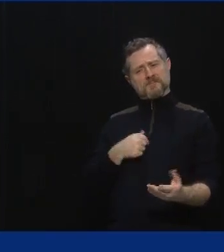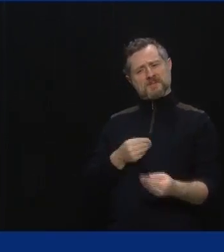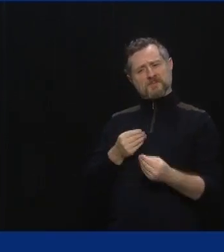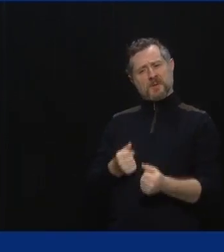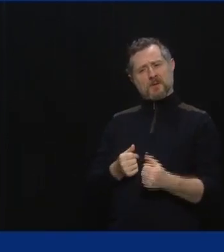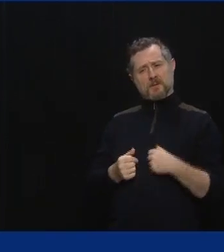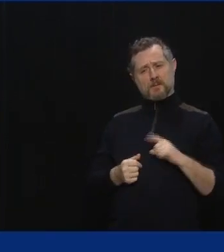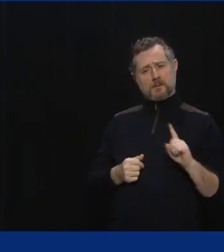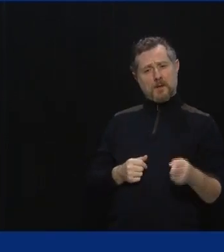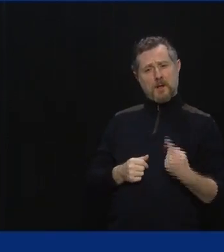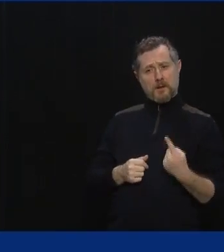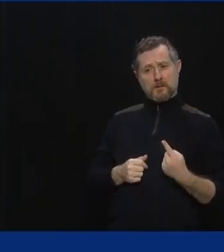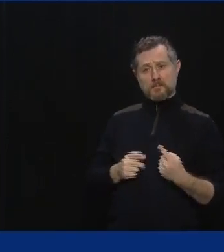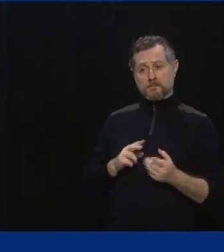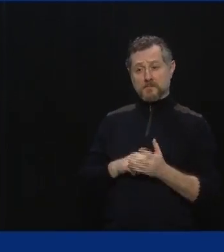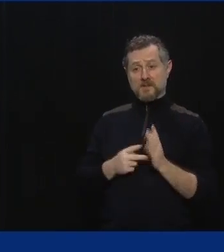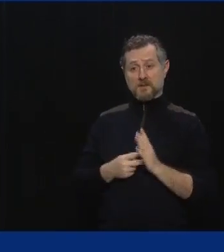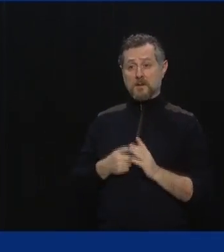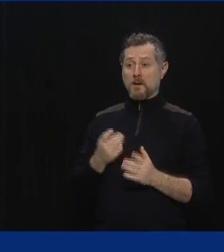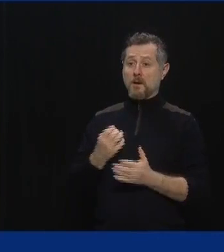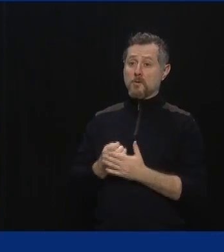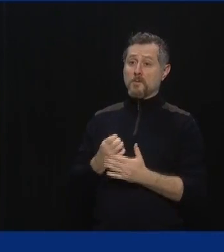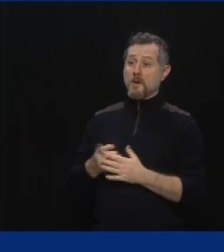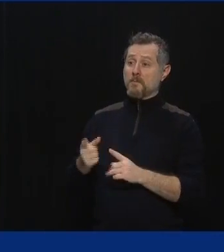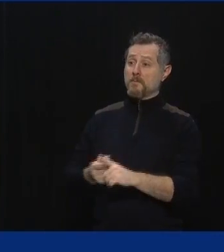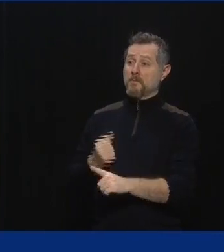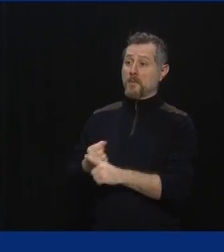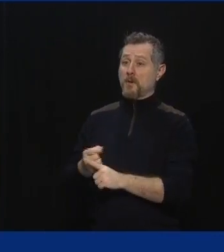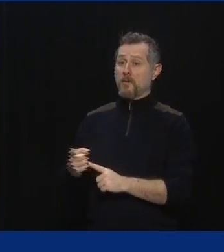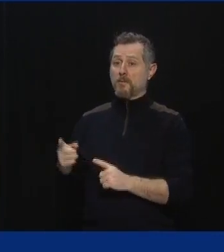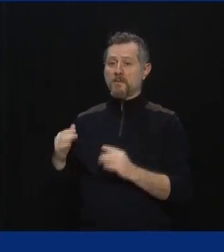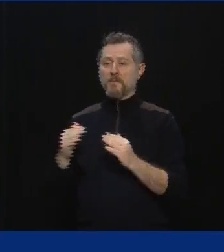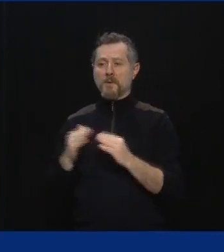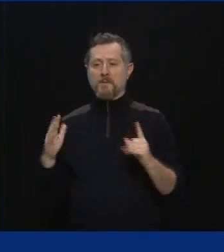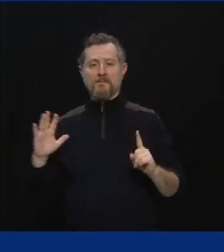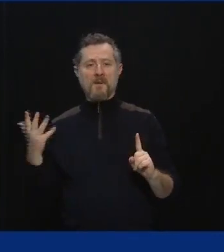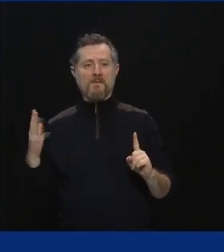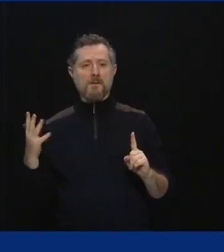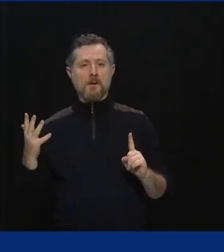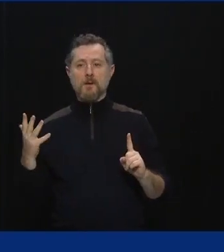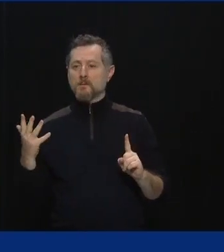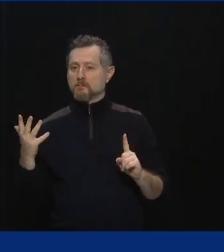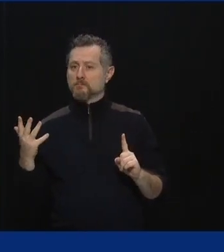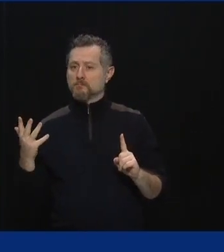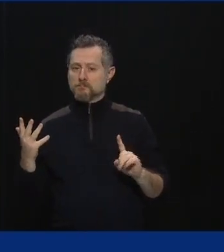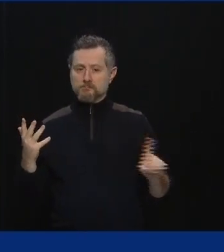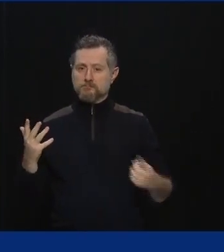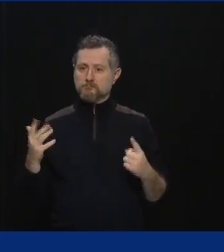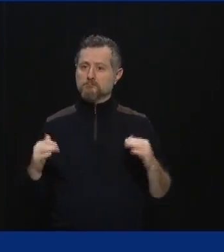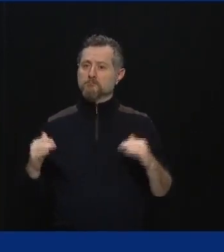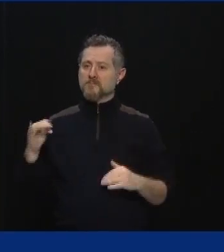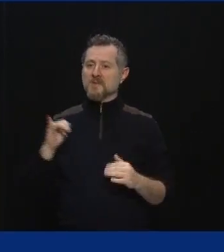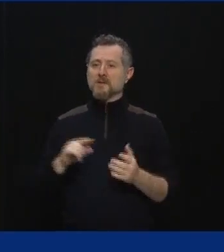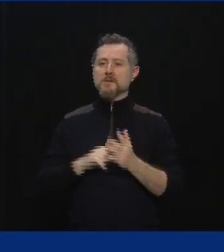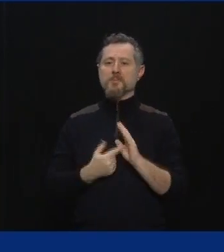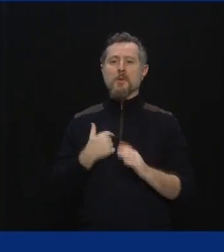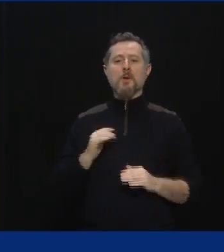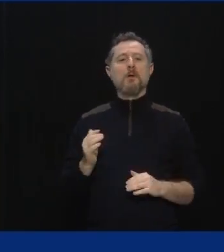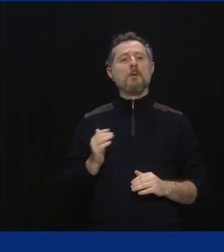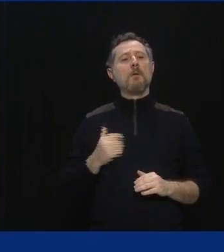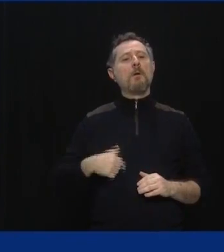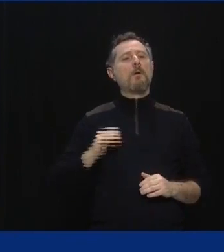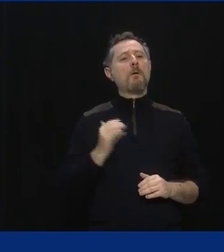of scarce Port Authority capital in private investment. And this is another example of our commitment to